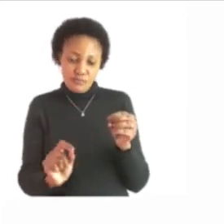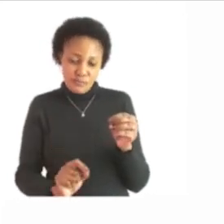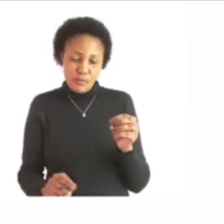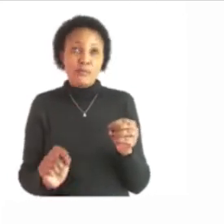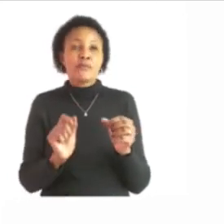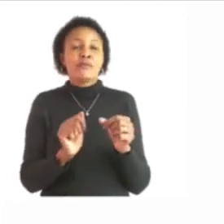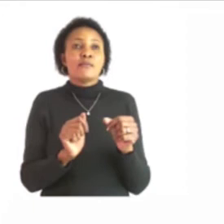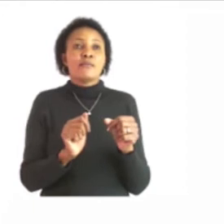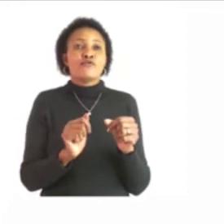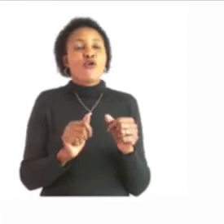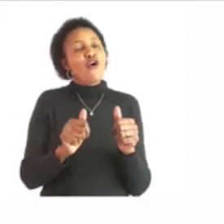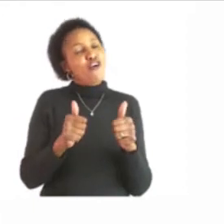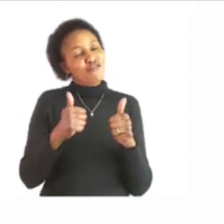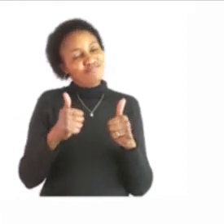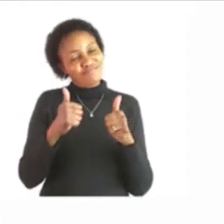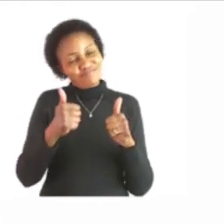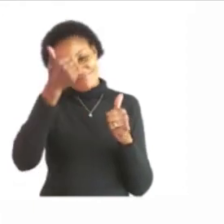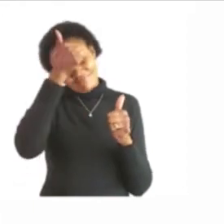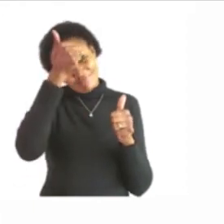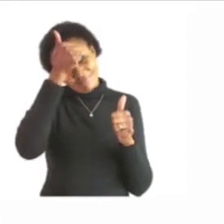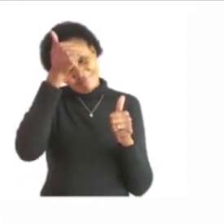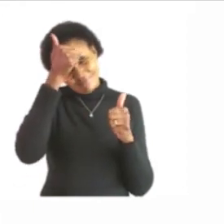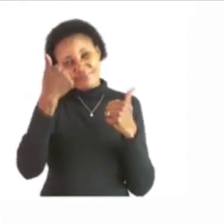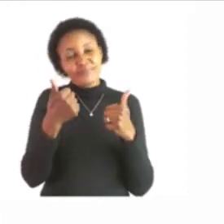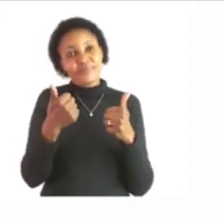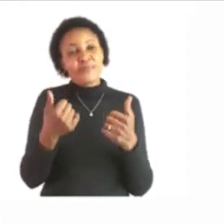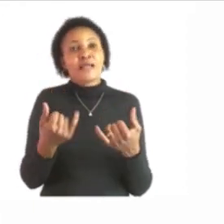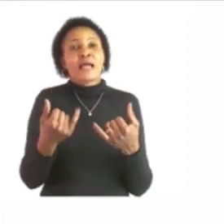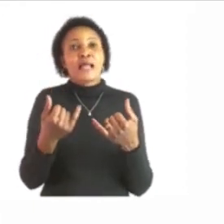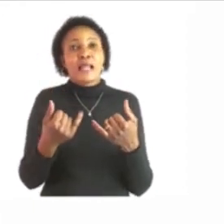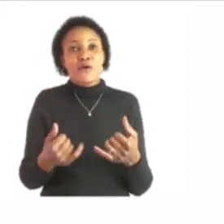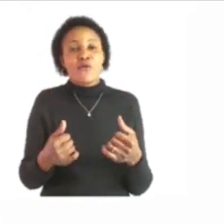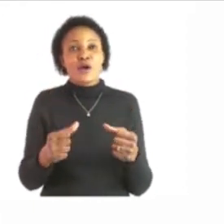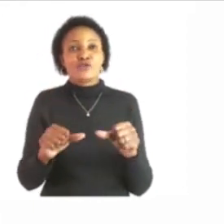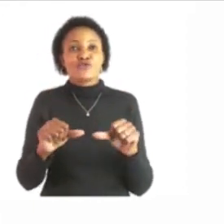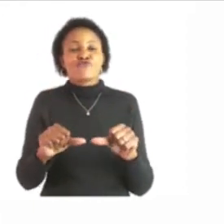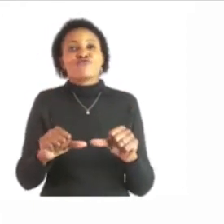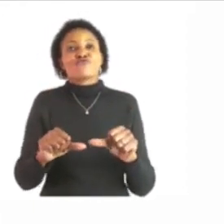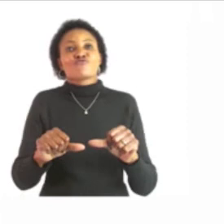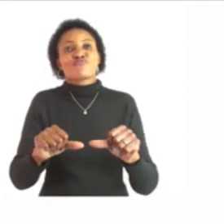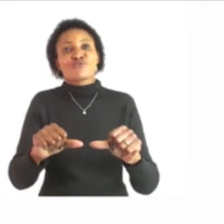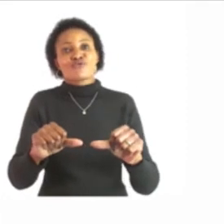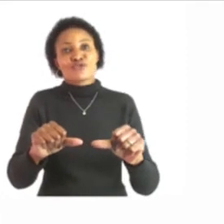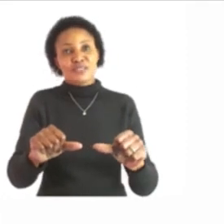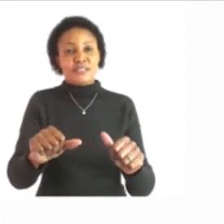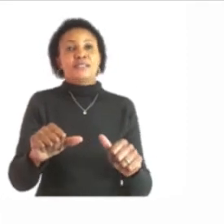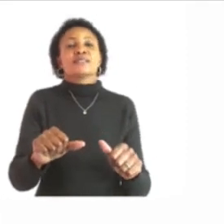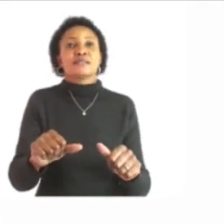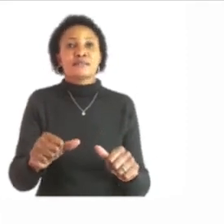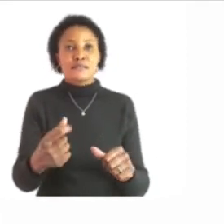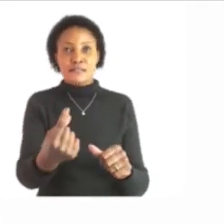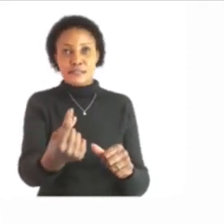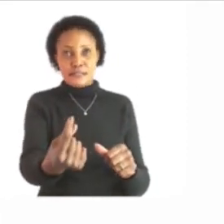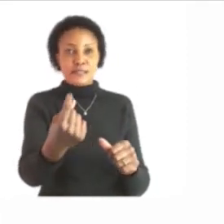Oh, you are so clever. Now I want you to do the next one and the